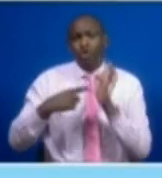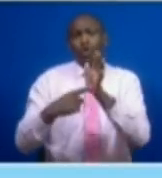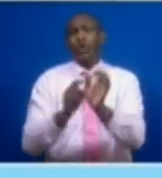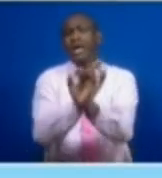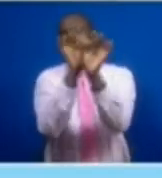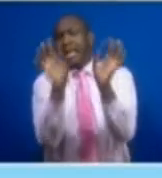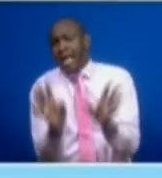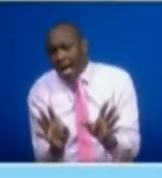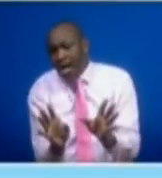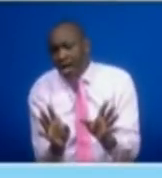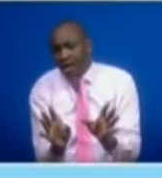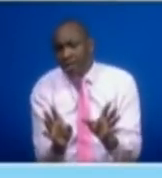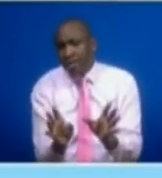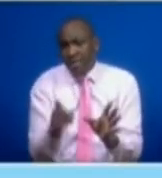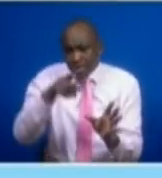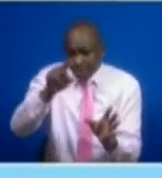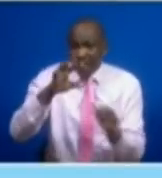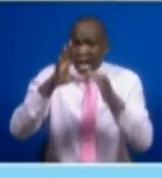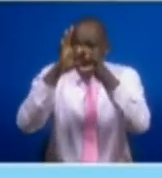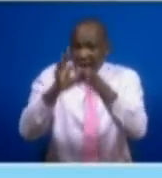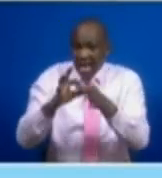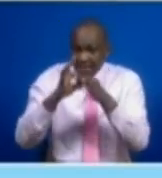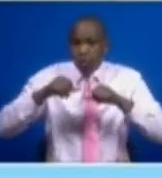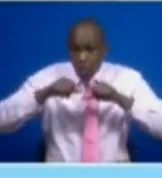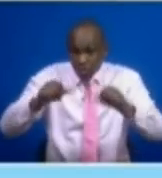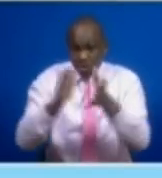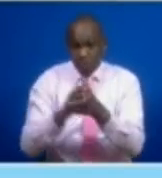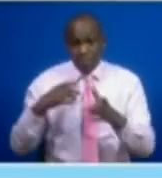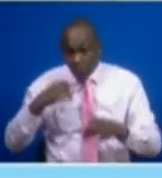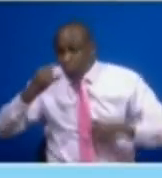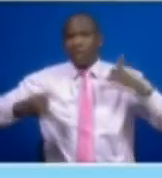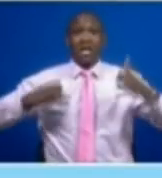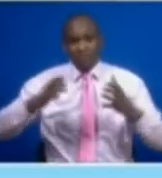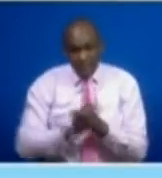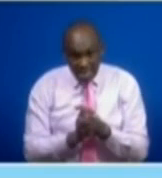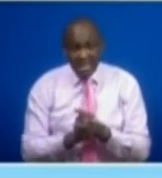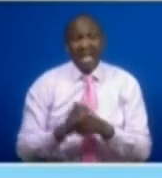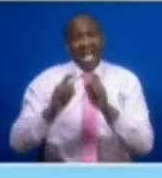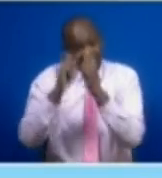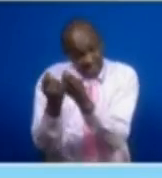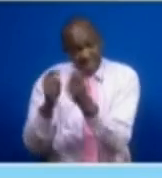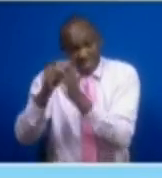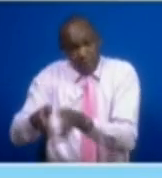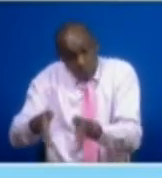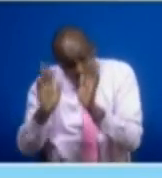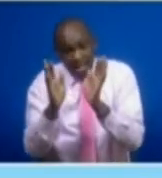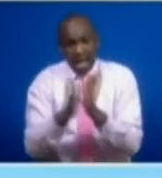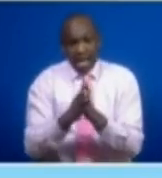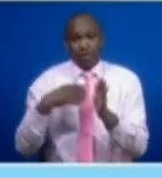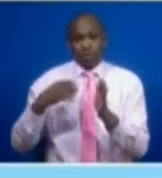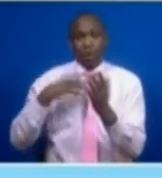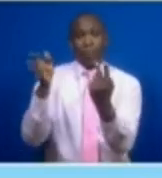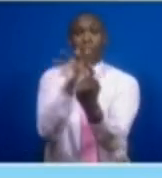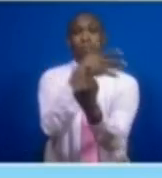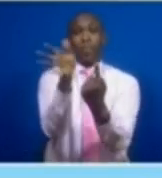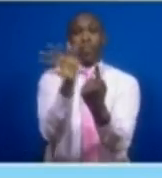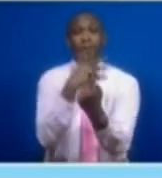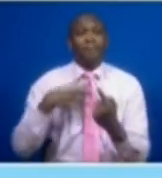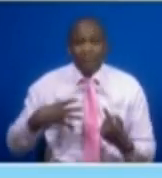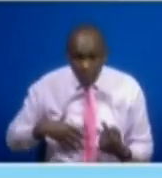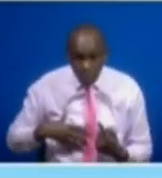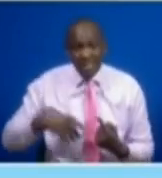and preserve the culture of euphoria, ethnic mobilization, and hypnotism as a basis